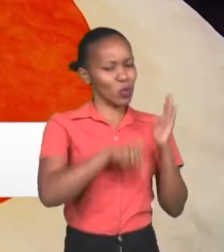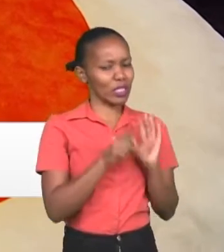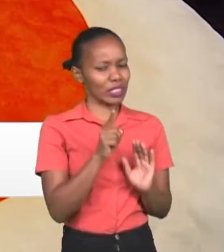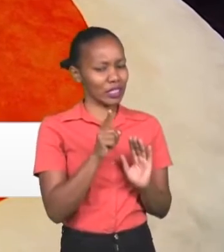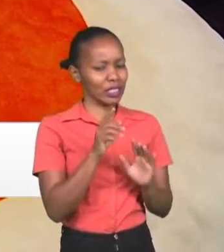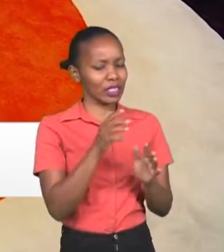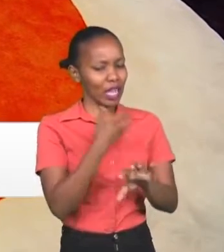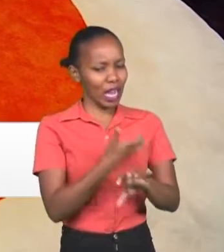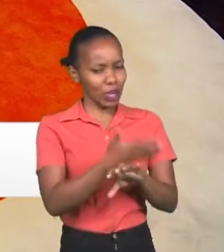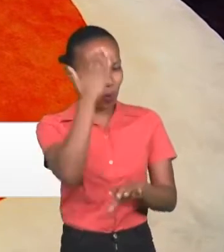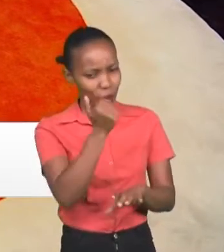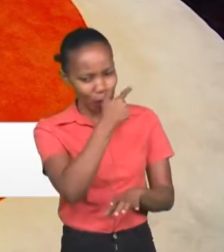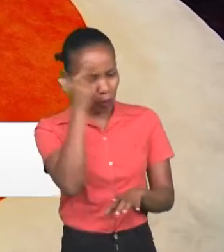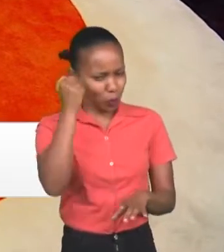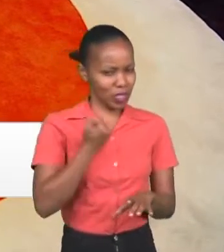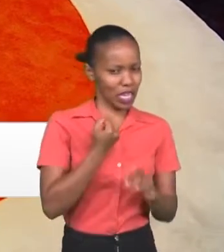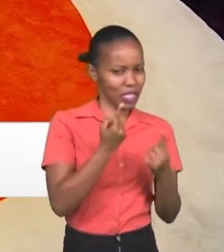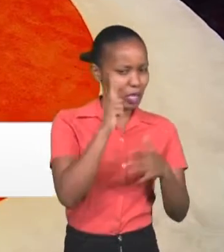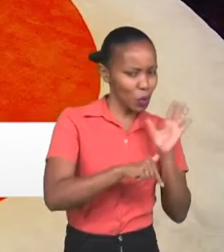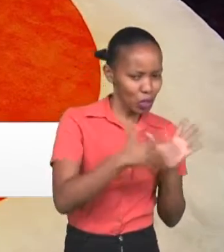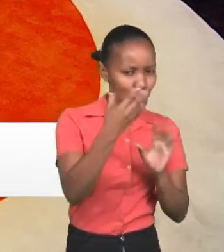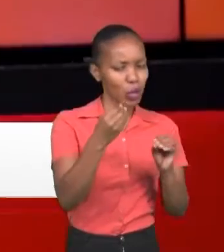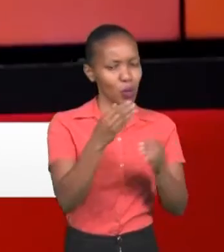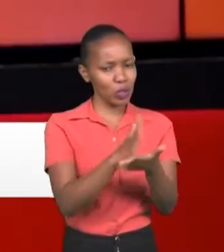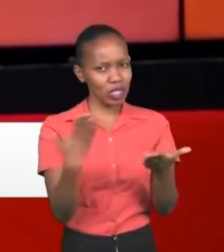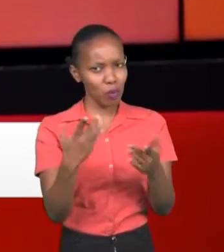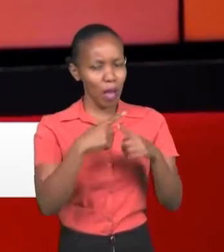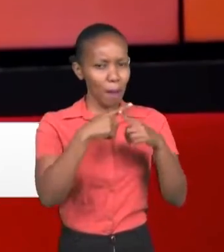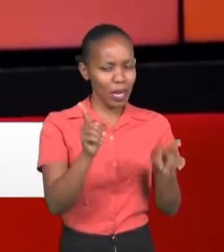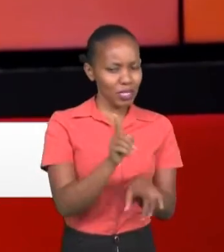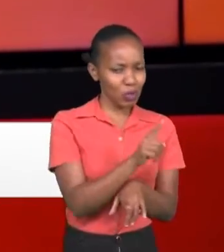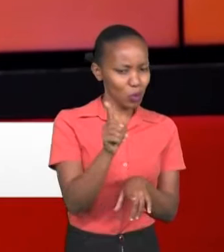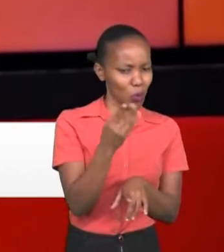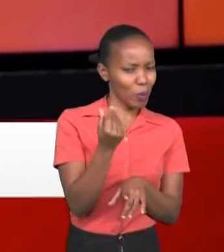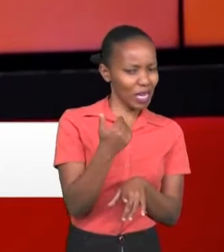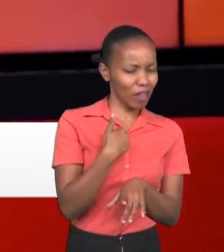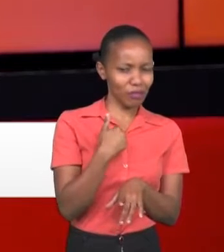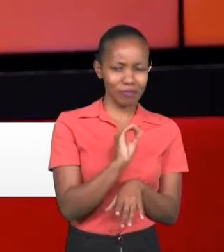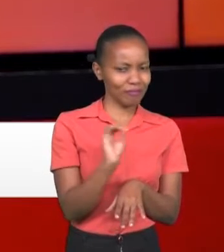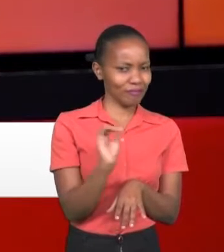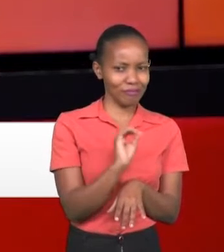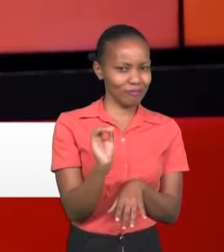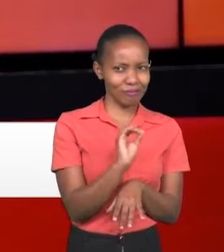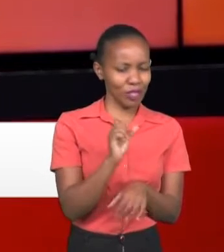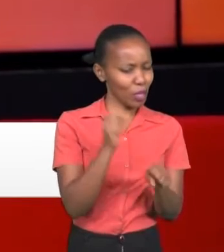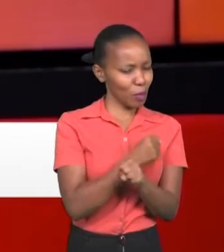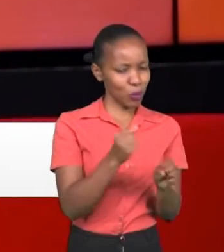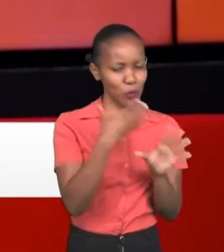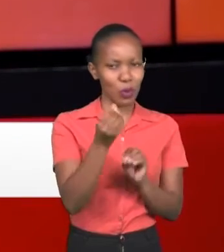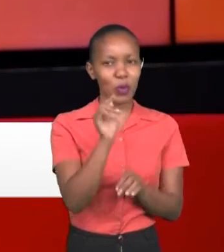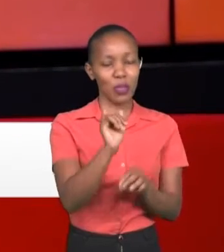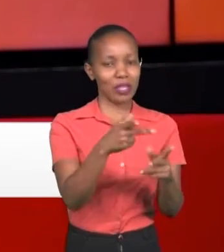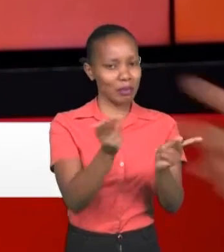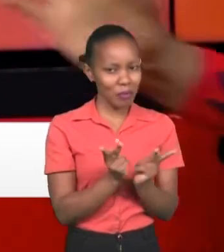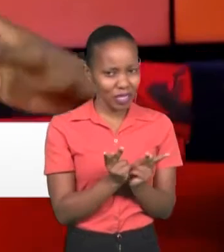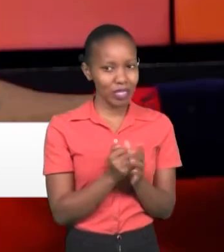tricky because now they wamekwambia ni aje to be deep place fulani lakini ukiangalia wallet yako ama check balance haikuruhusu bwana haikuruhusu